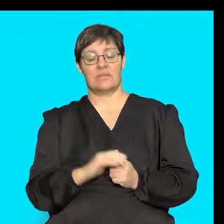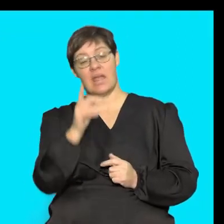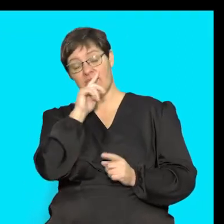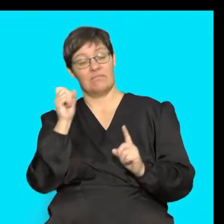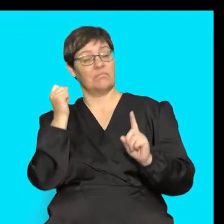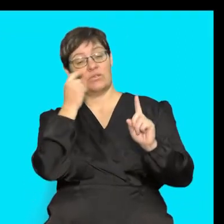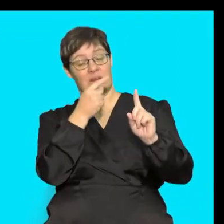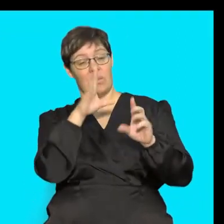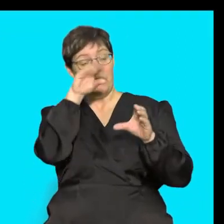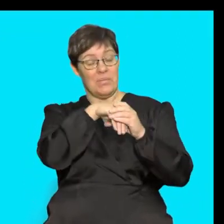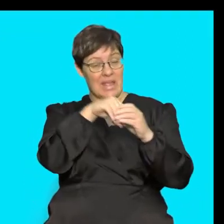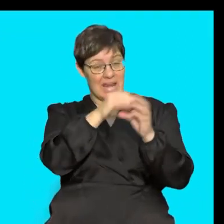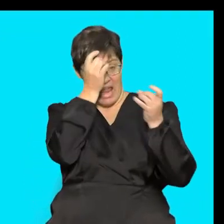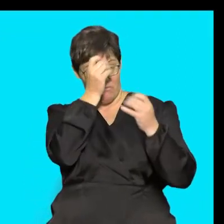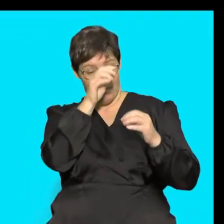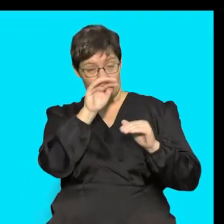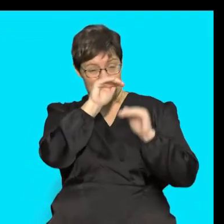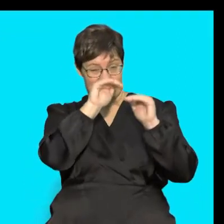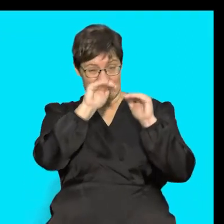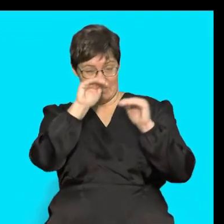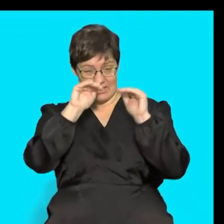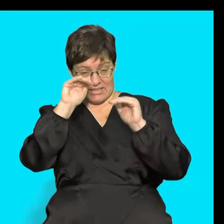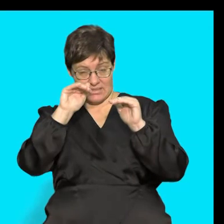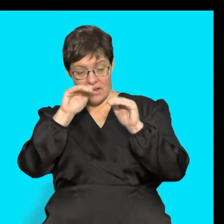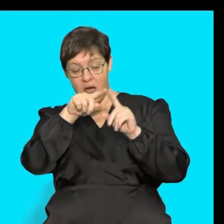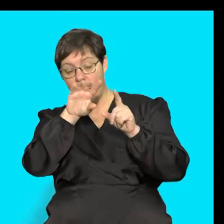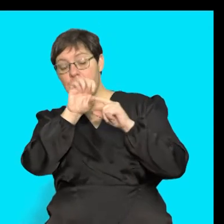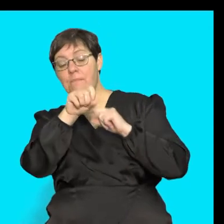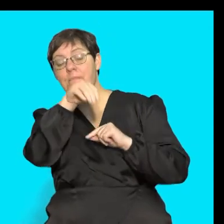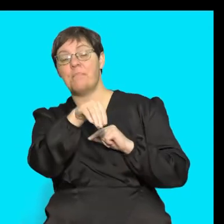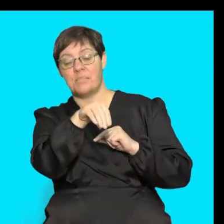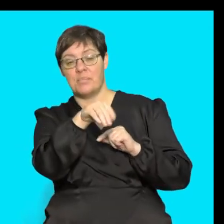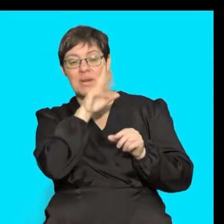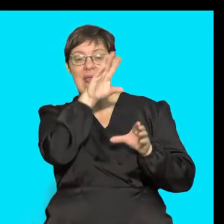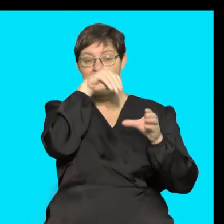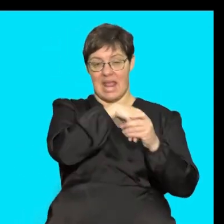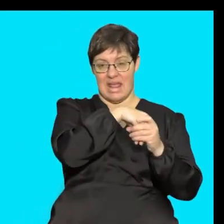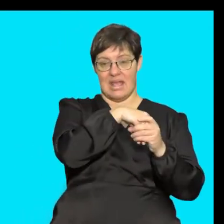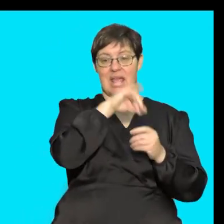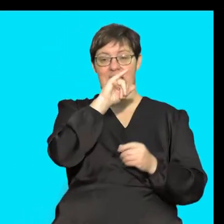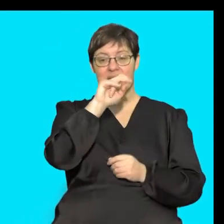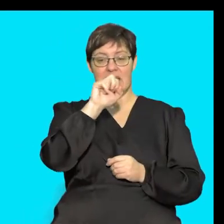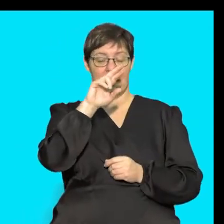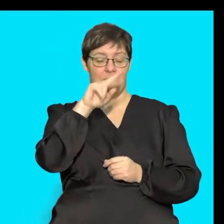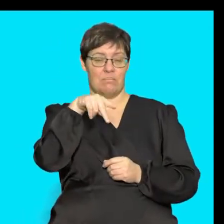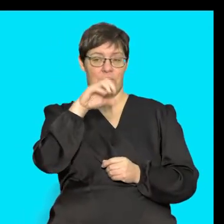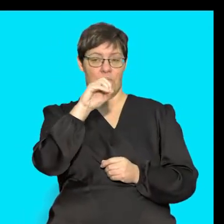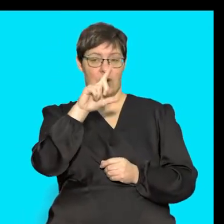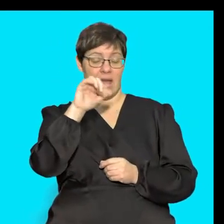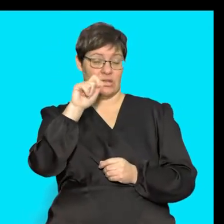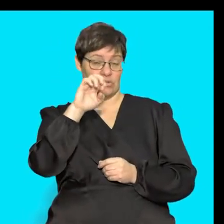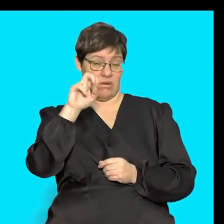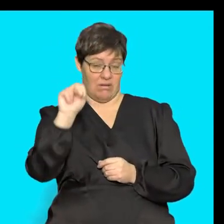if we predict within the given data, given data, we are interpolating.